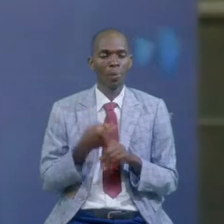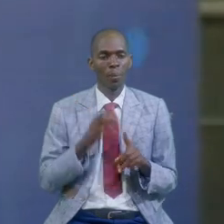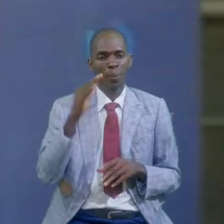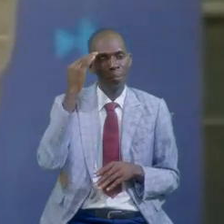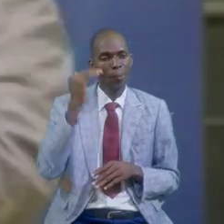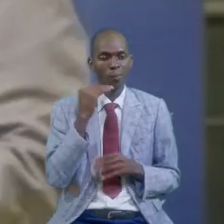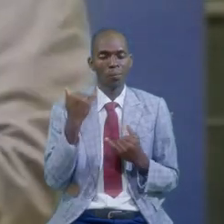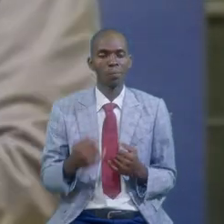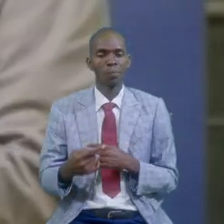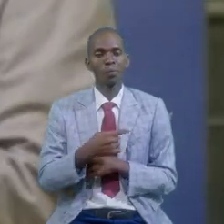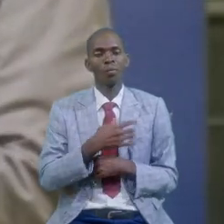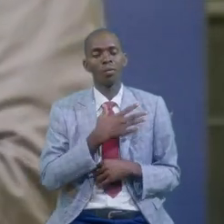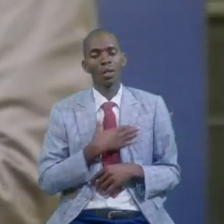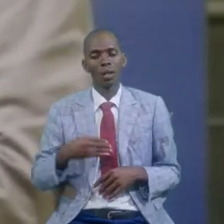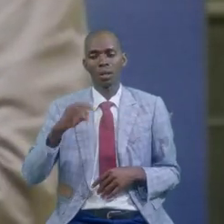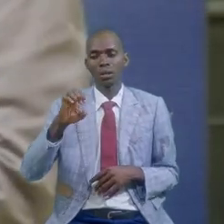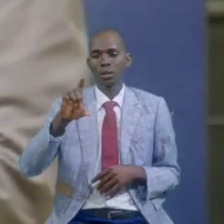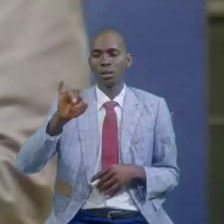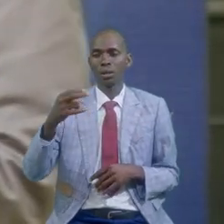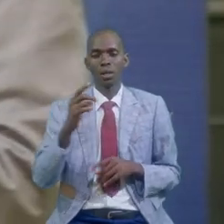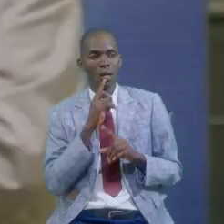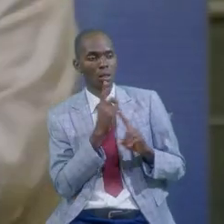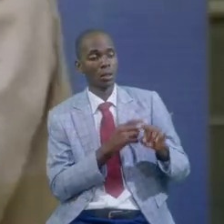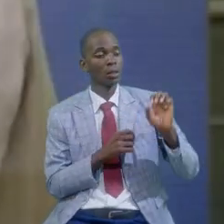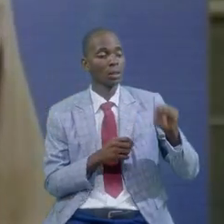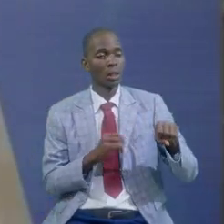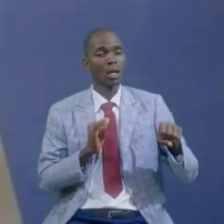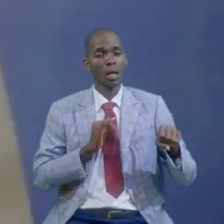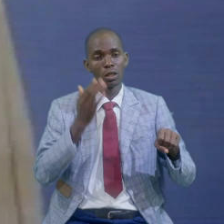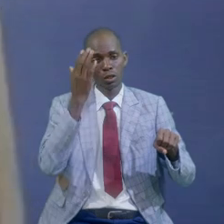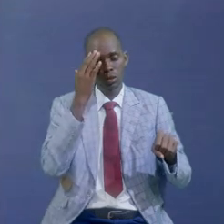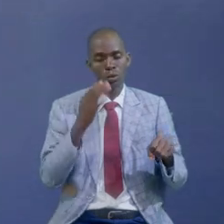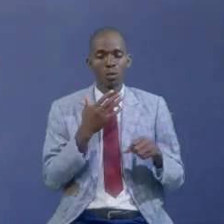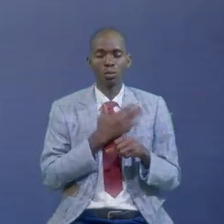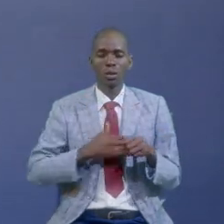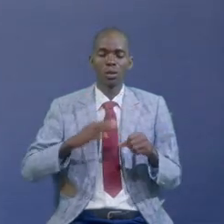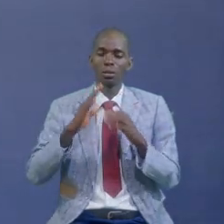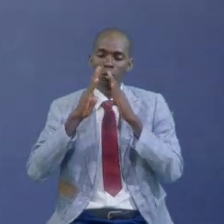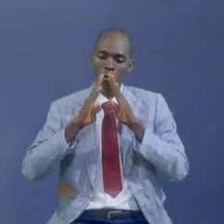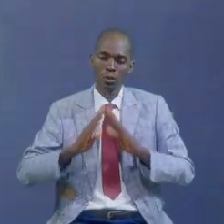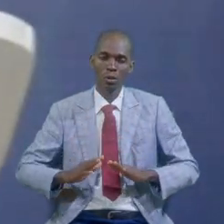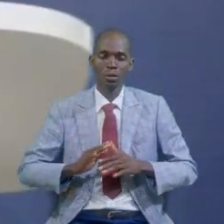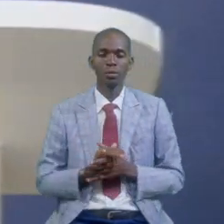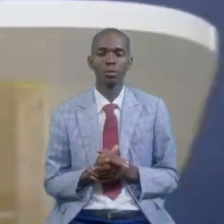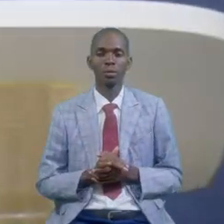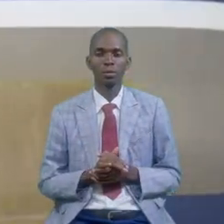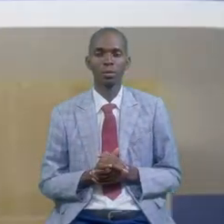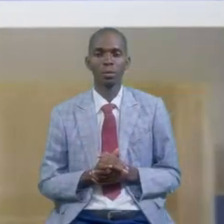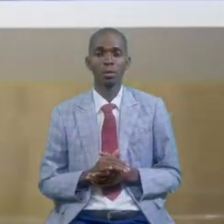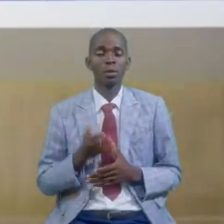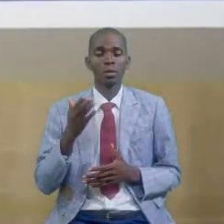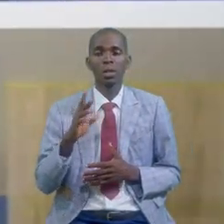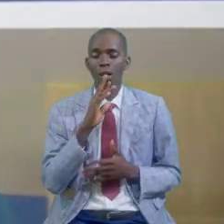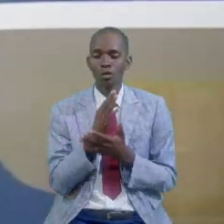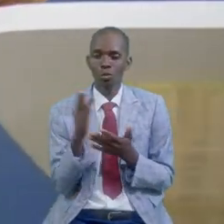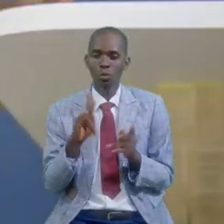And he answered, yea, I know it, hold thy peace. There are people that will hold you back